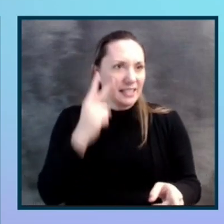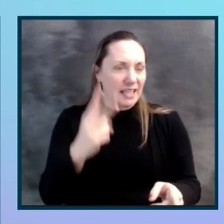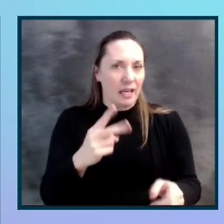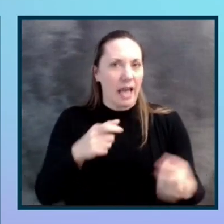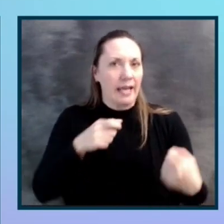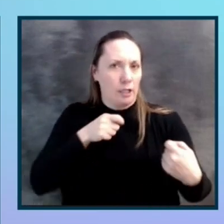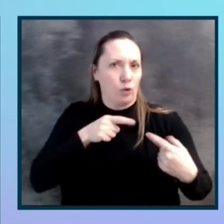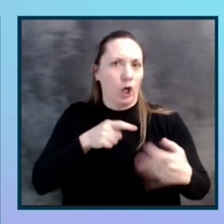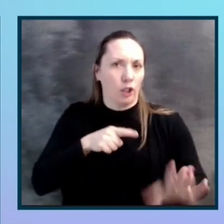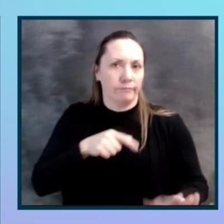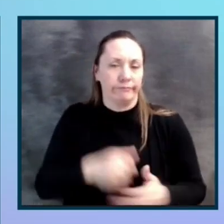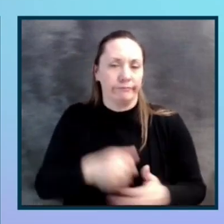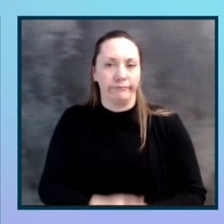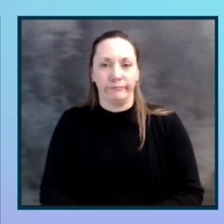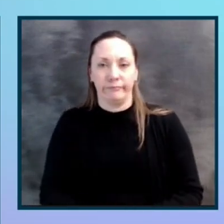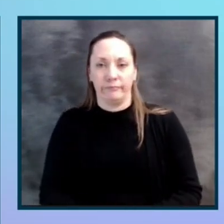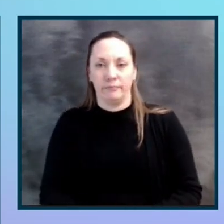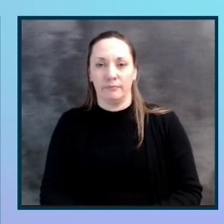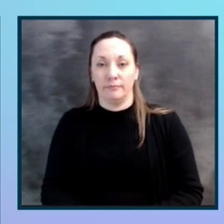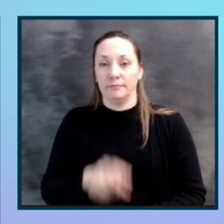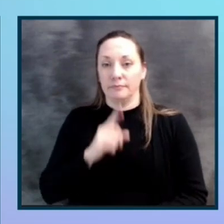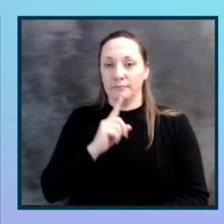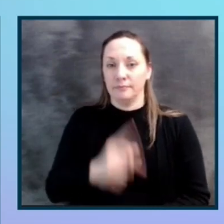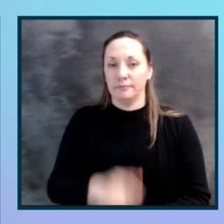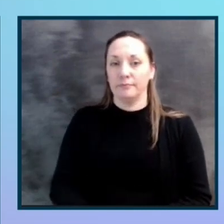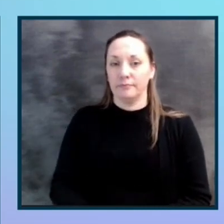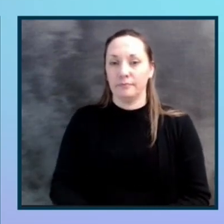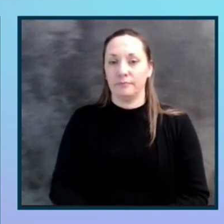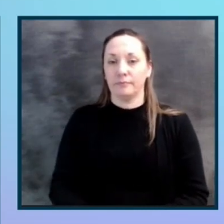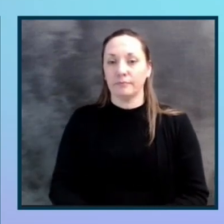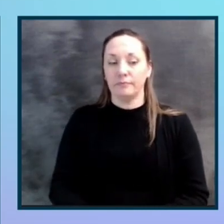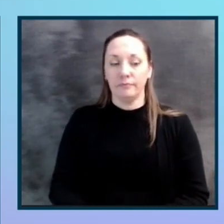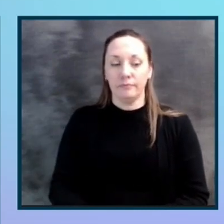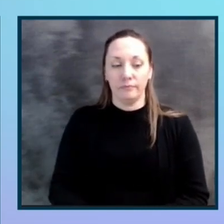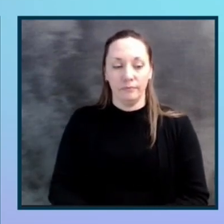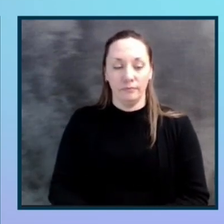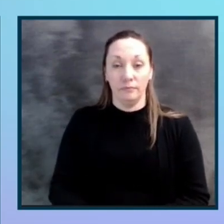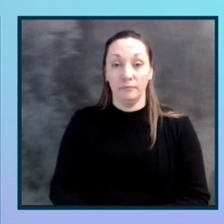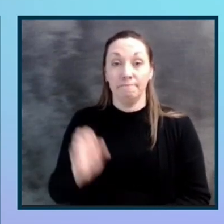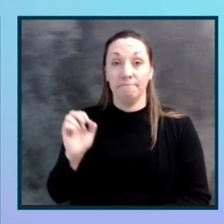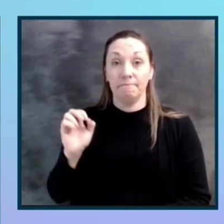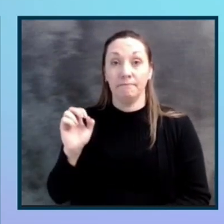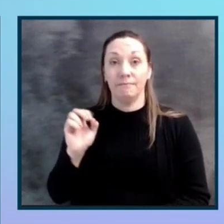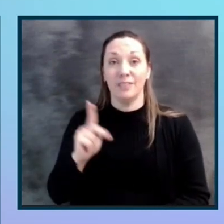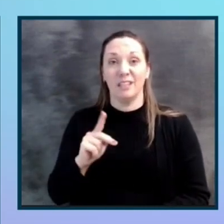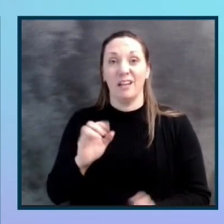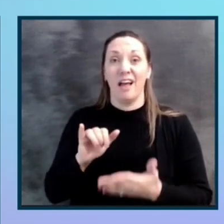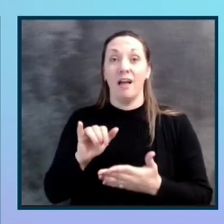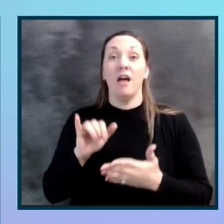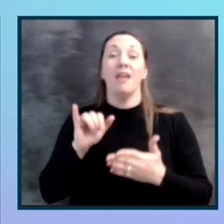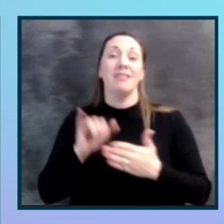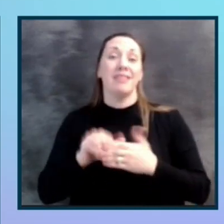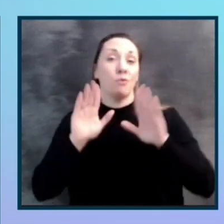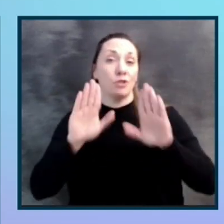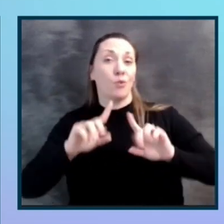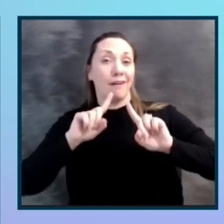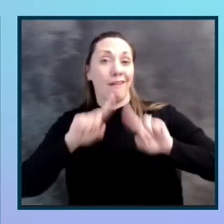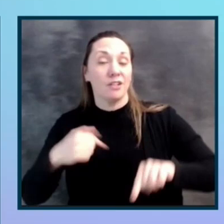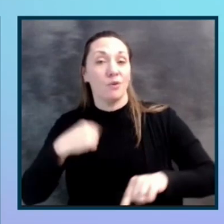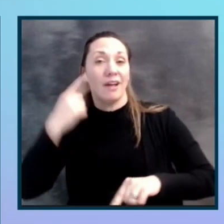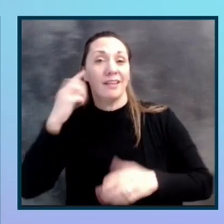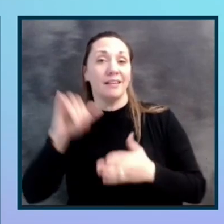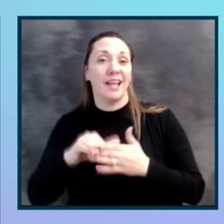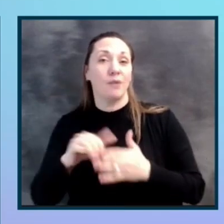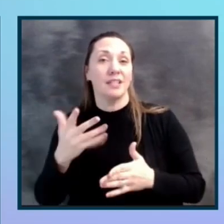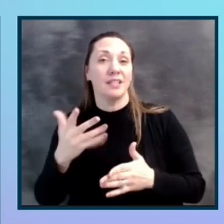triggered. Yeah, sure. Yeah. Okay, that was a great answer. I think that was kind